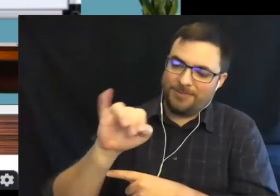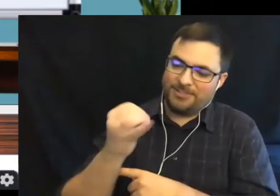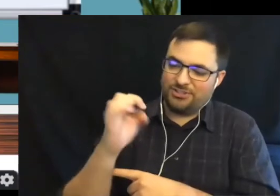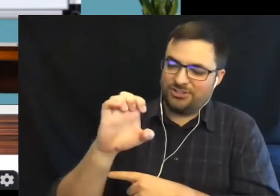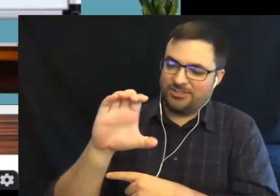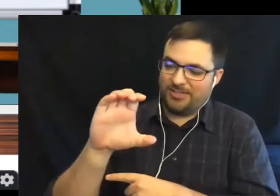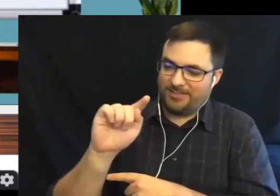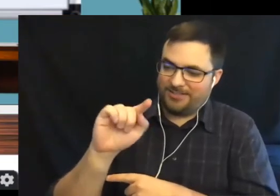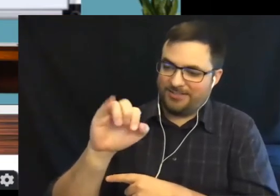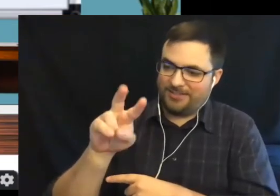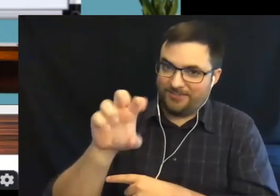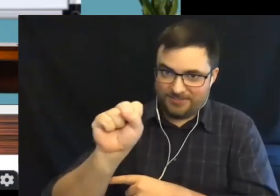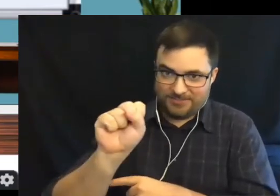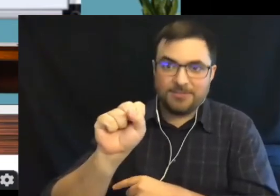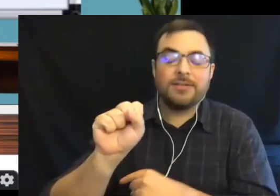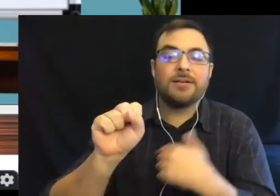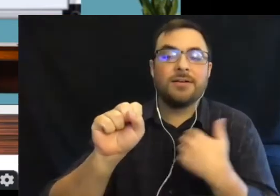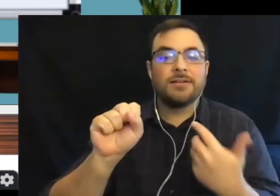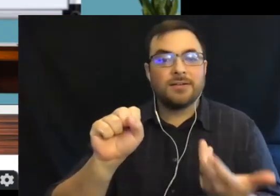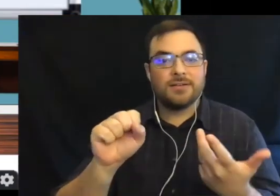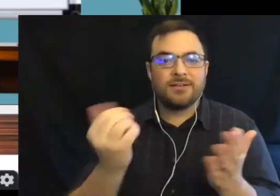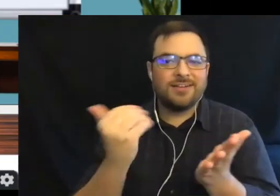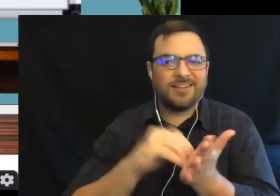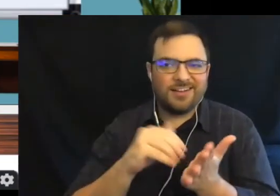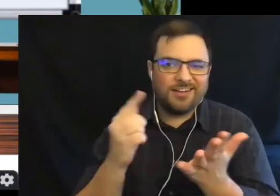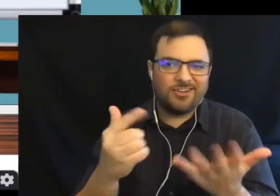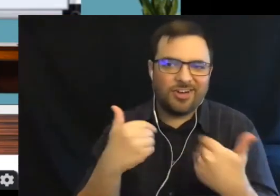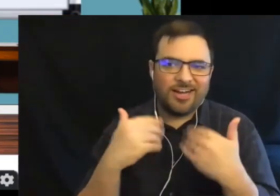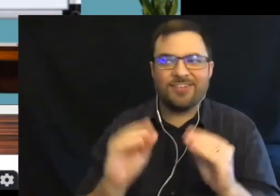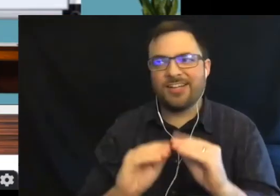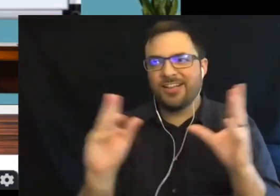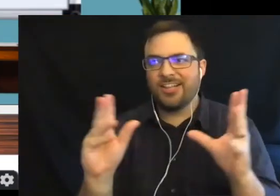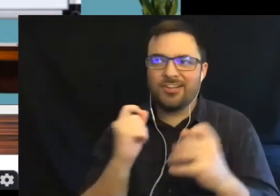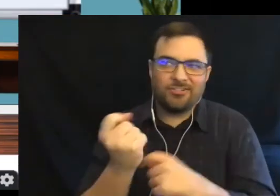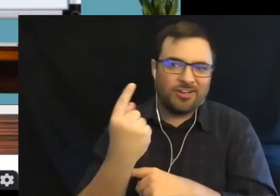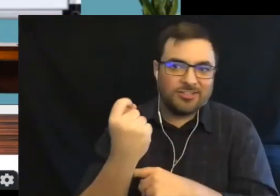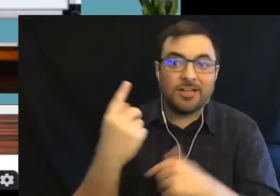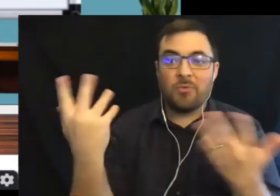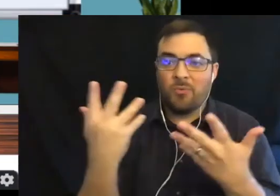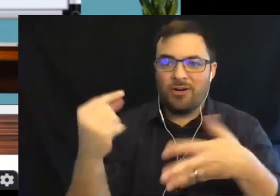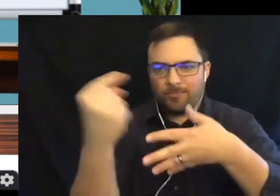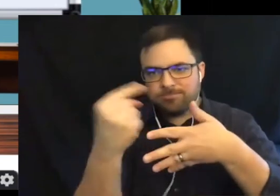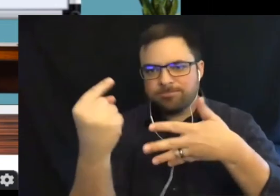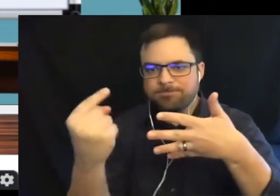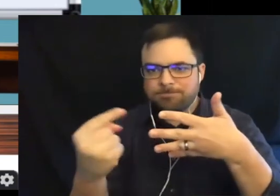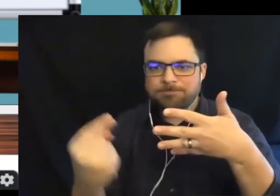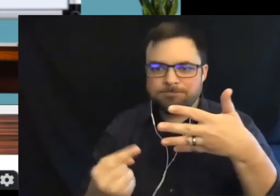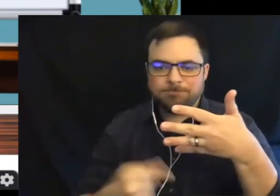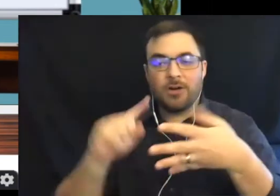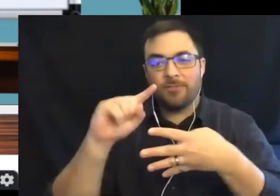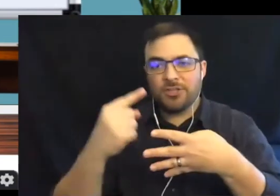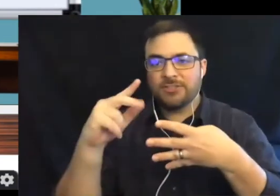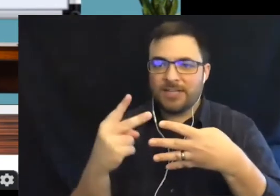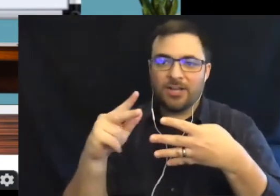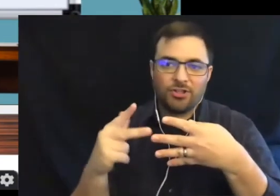targets with my student. Again, it just gives them a clear understanding of the sequence that we're going to be doing for that lesson,